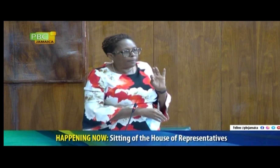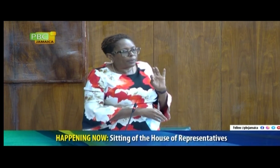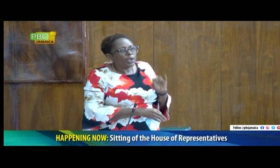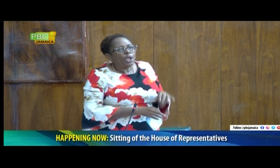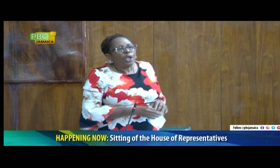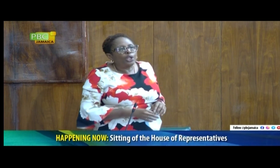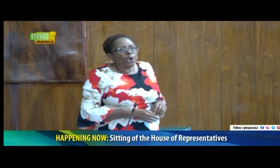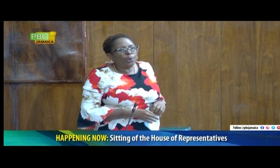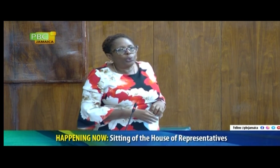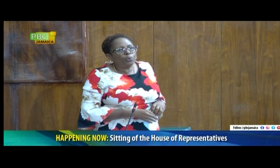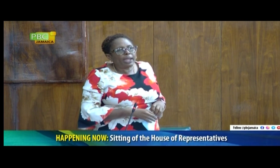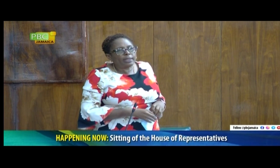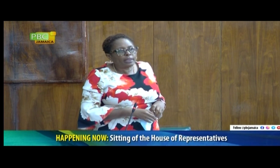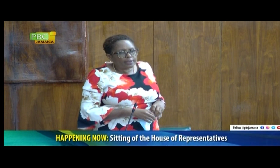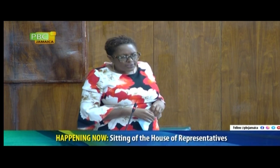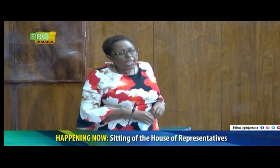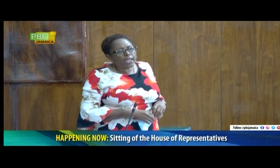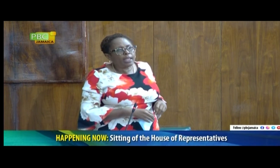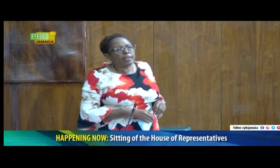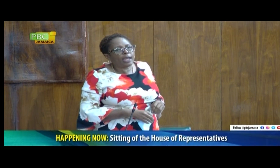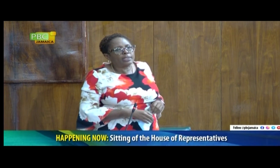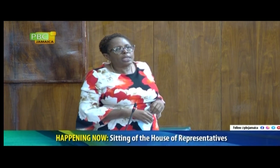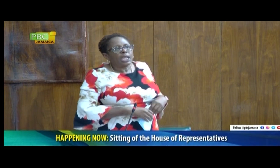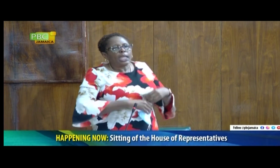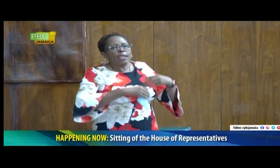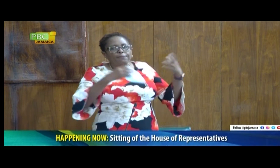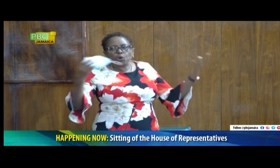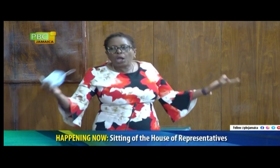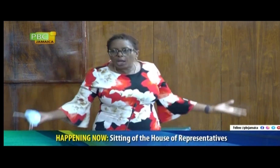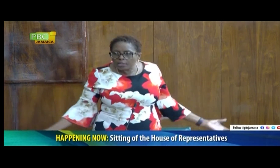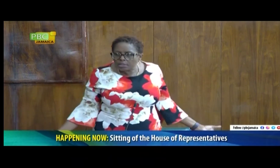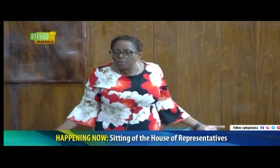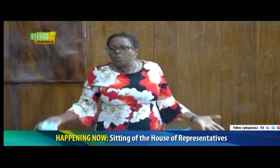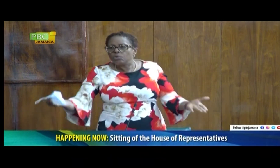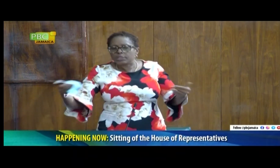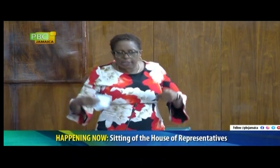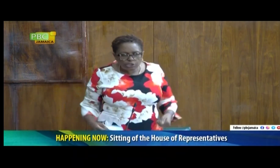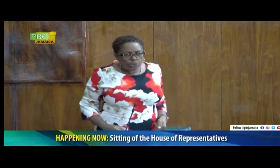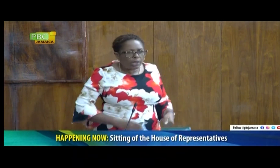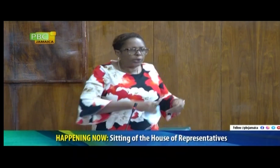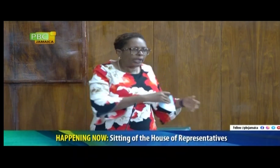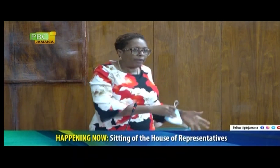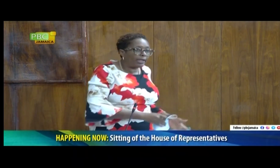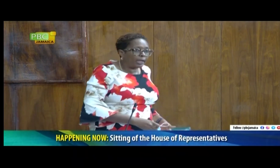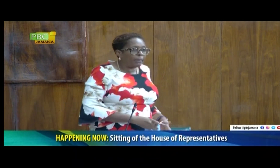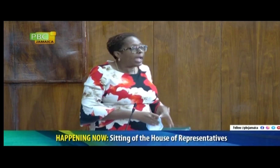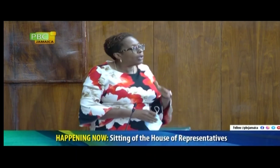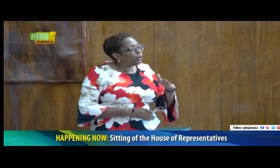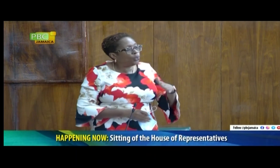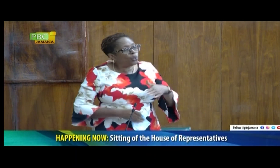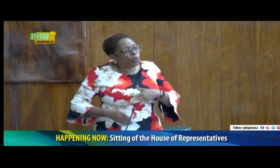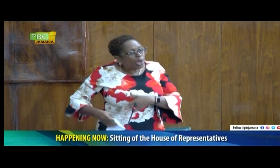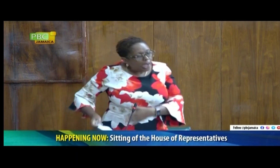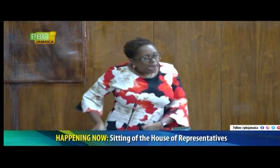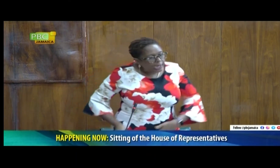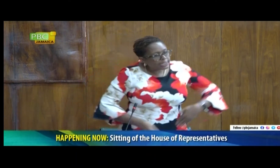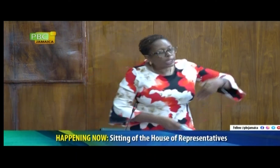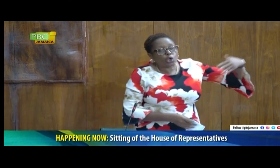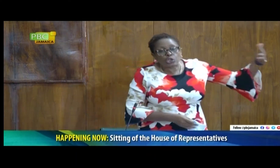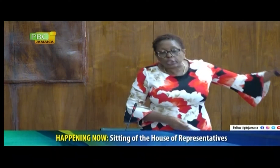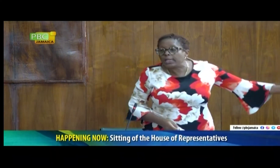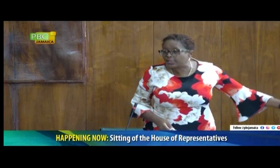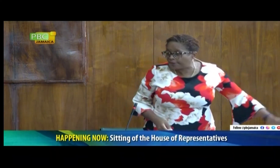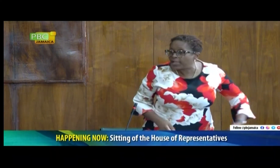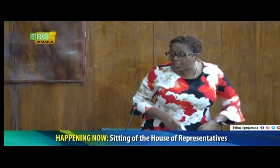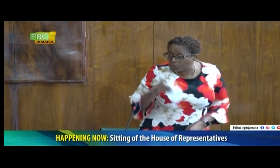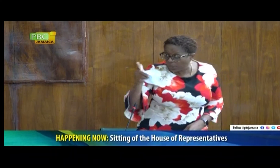problem. Now, you might say that if you're asked who sent you and you give a name and you are sent on